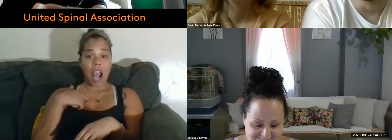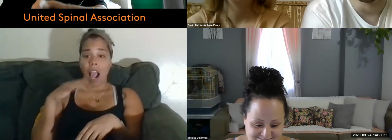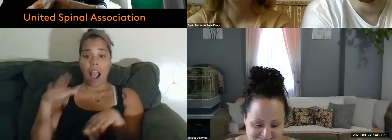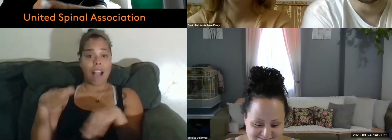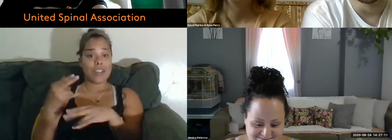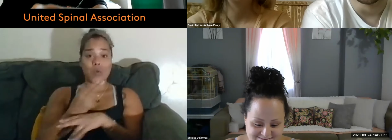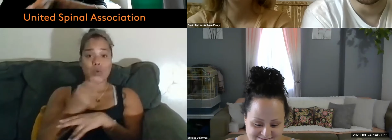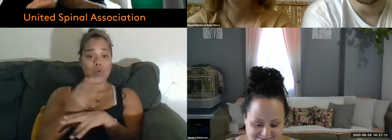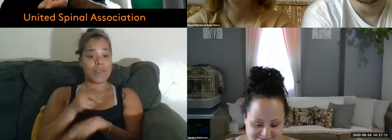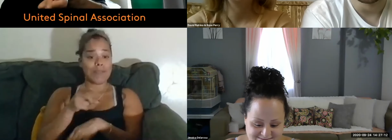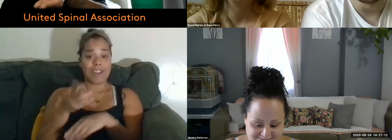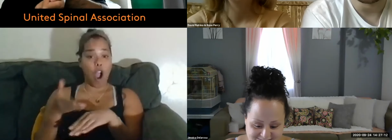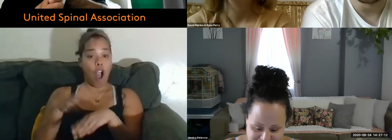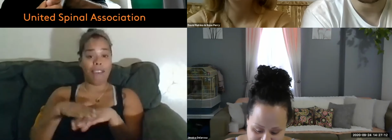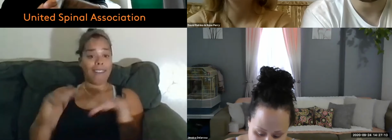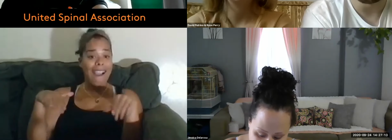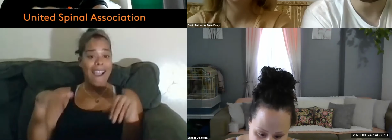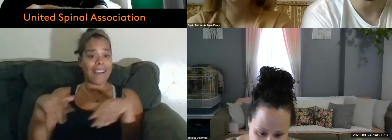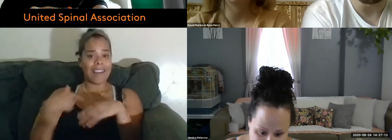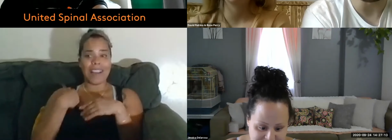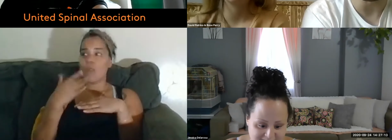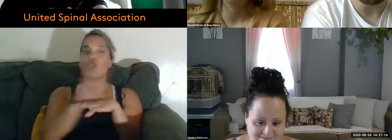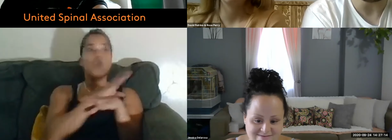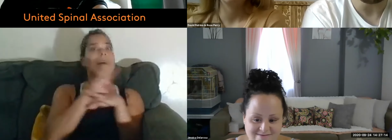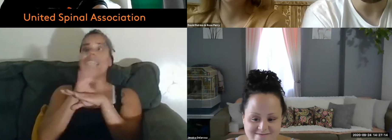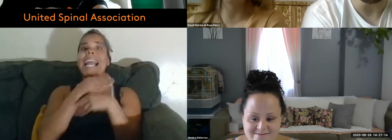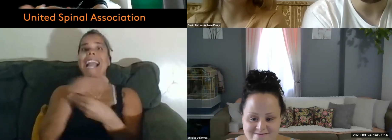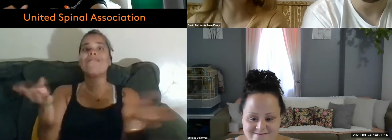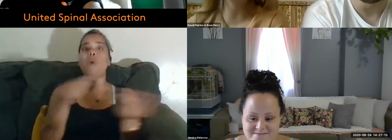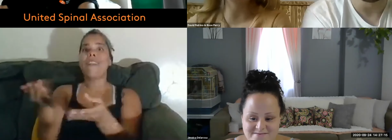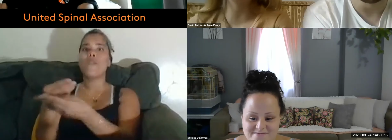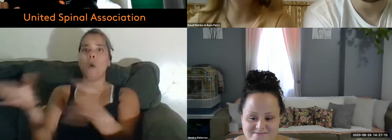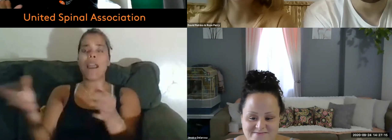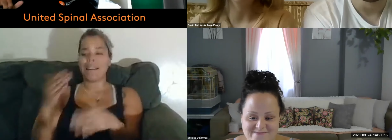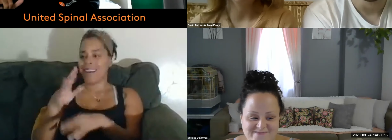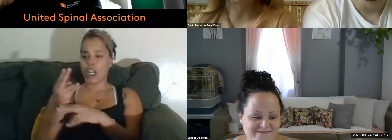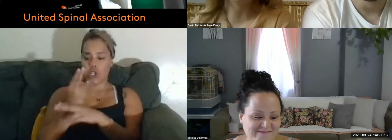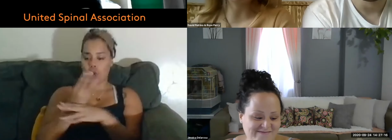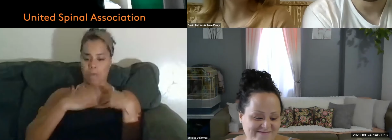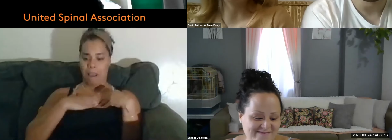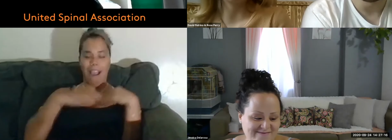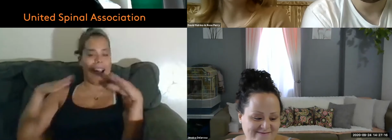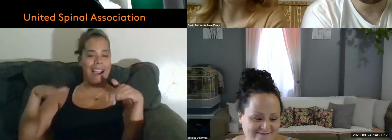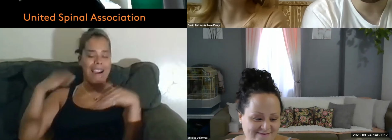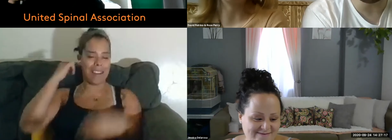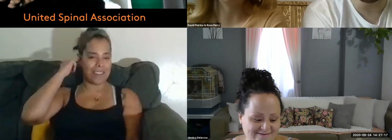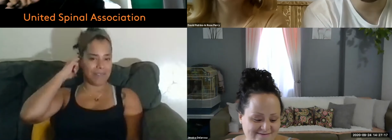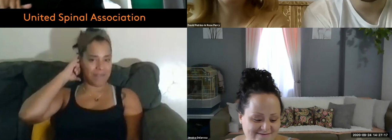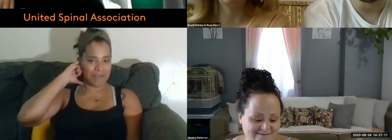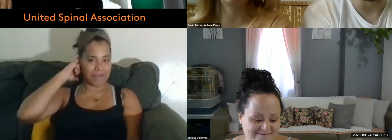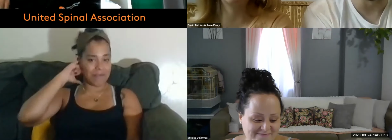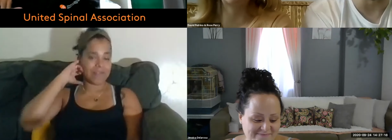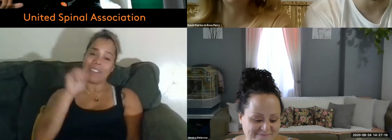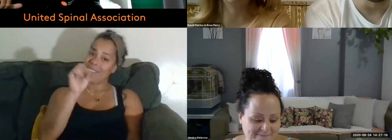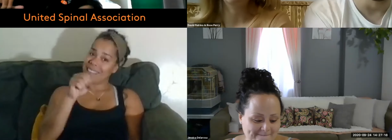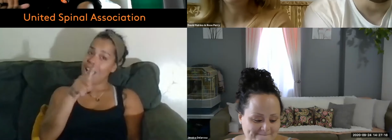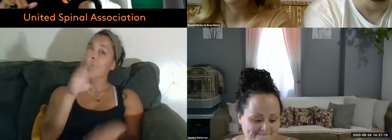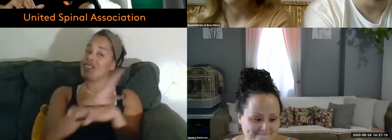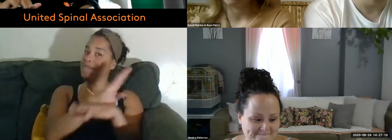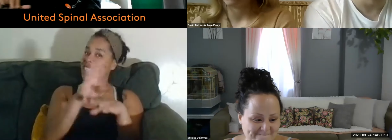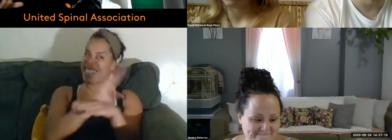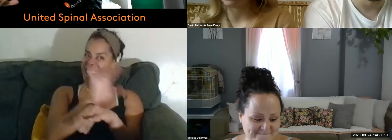And I was like, well, it was too busy giving them away. Yeah, you were busy. That was the most important job, Jose, making sure Yeah.